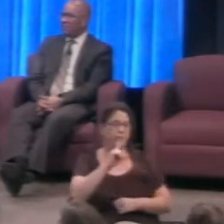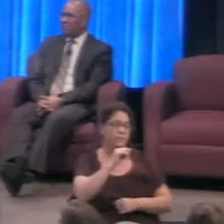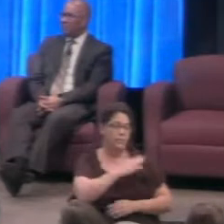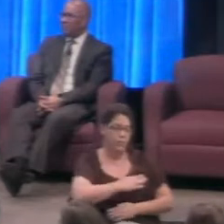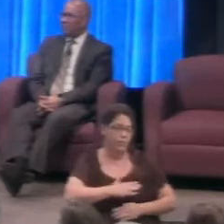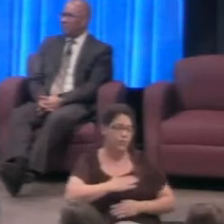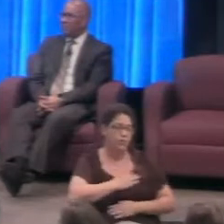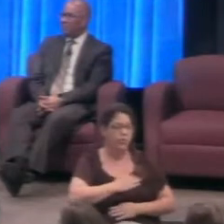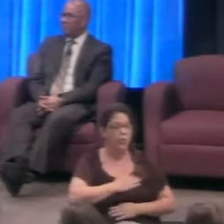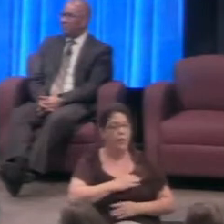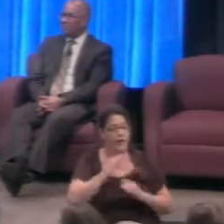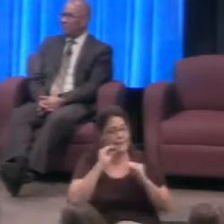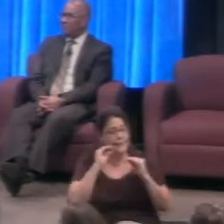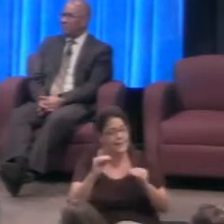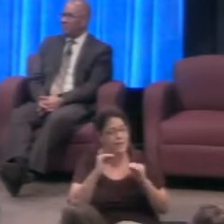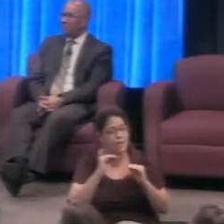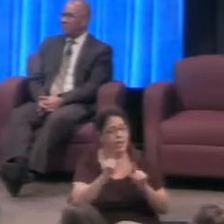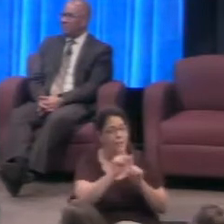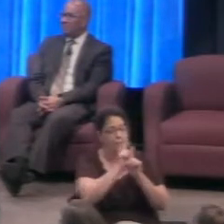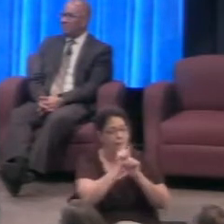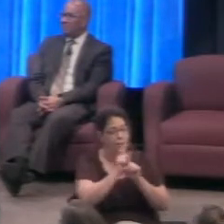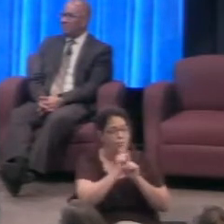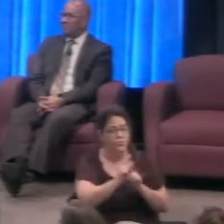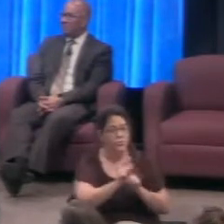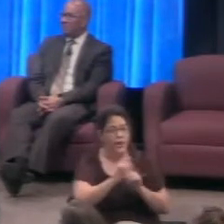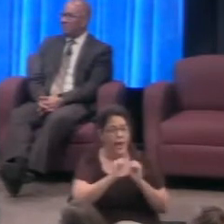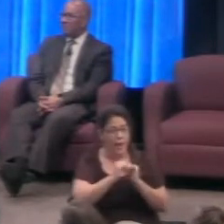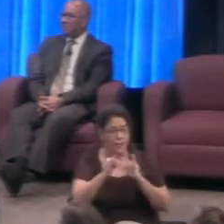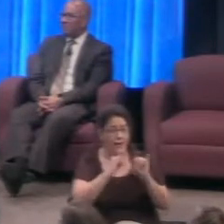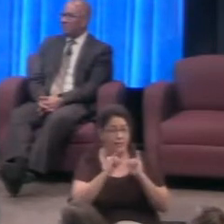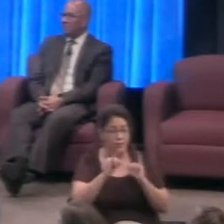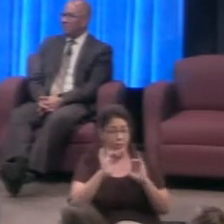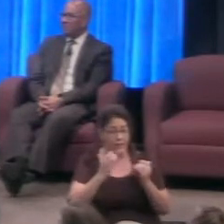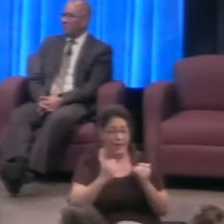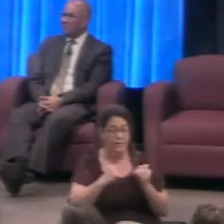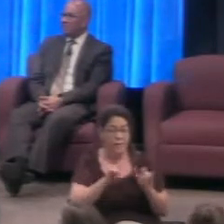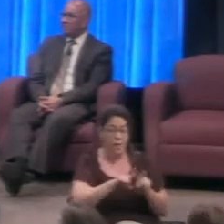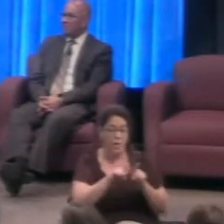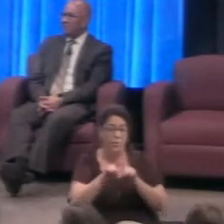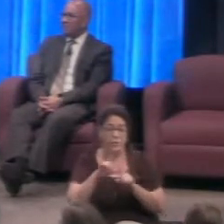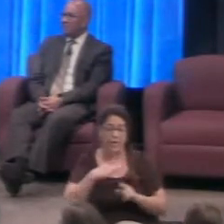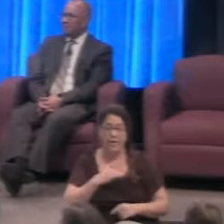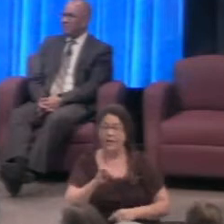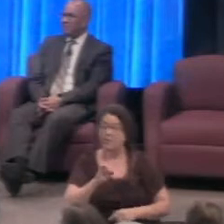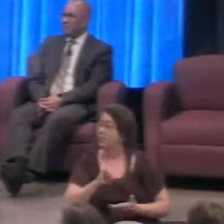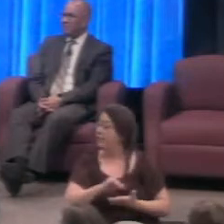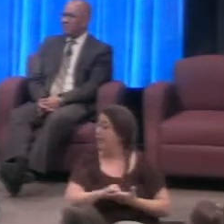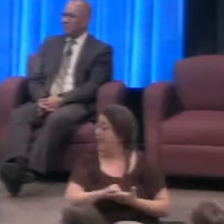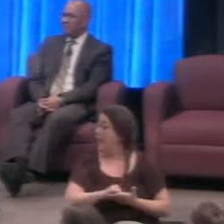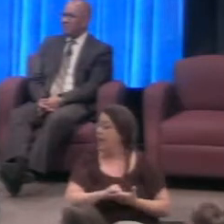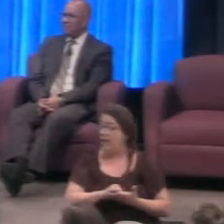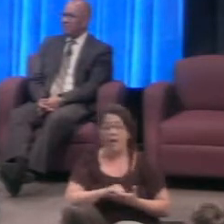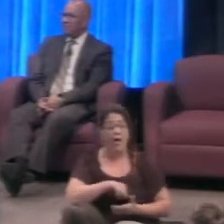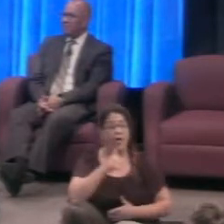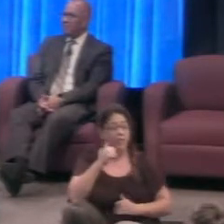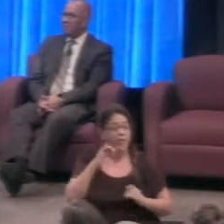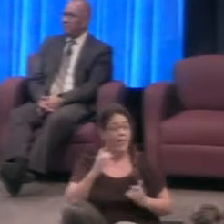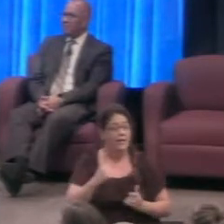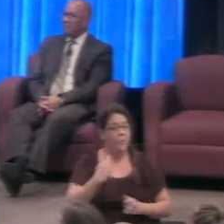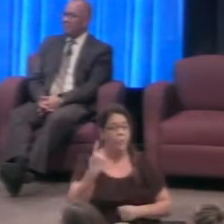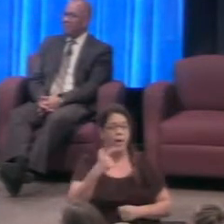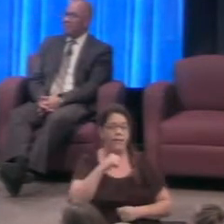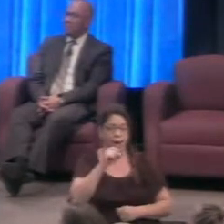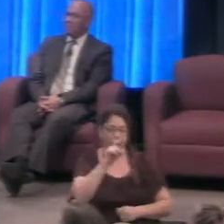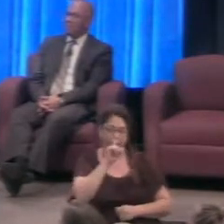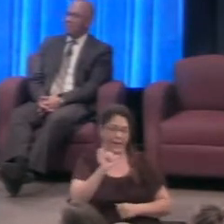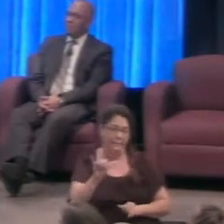mentoring and teaching. And I know you mentioned the How to Interview class. I actually also like to do the role of the PM. And one that never really caught on, but I still think